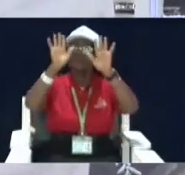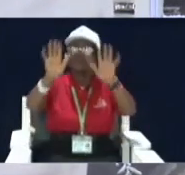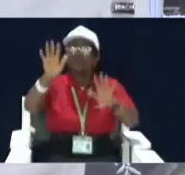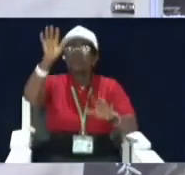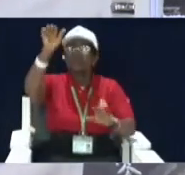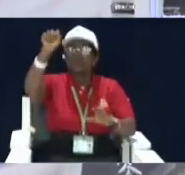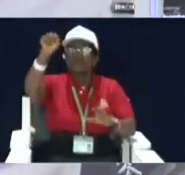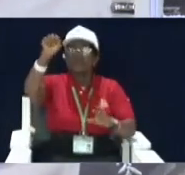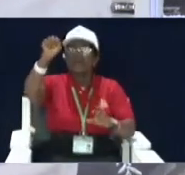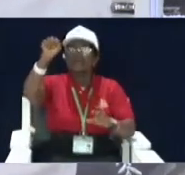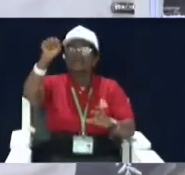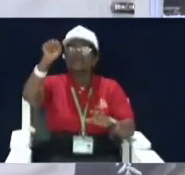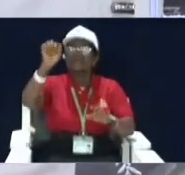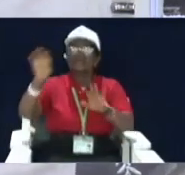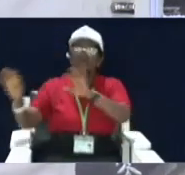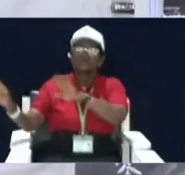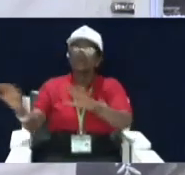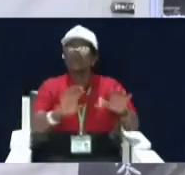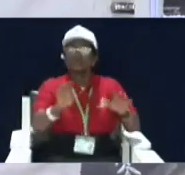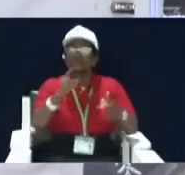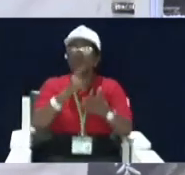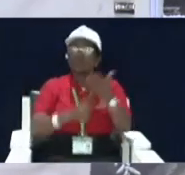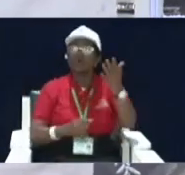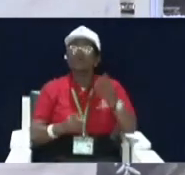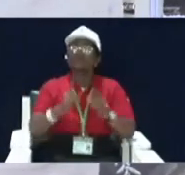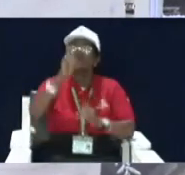Do what you alone can do.